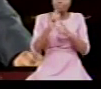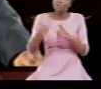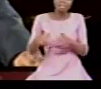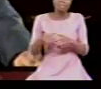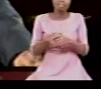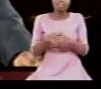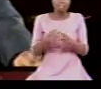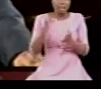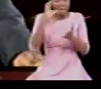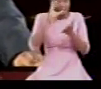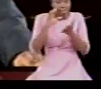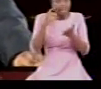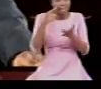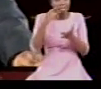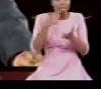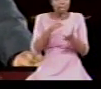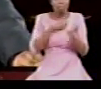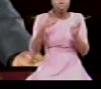Seek ye the Lord.